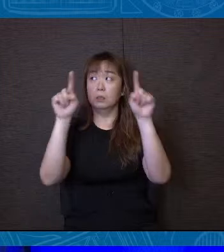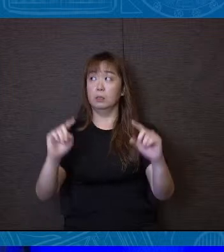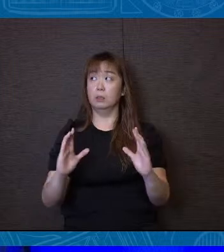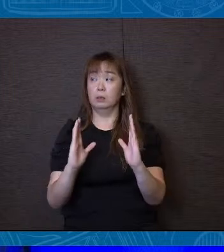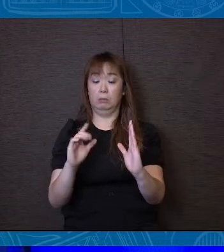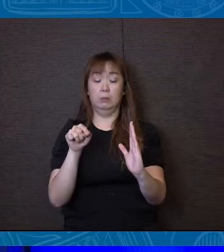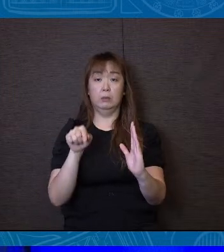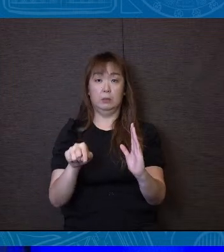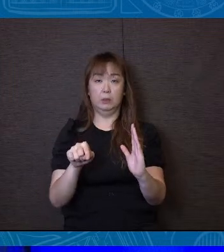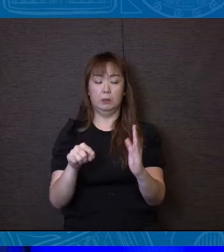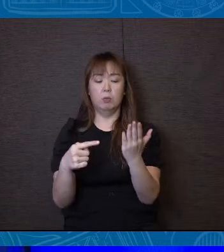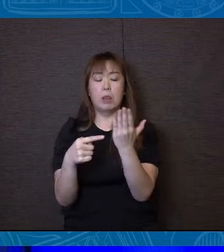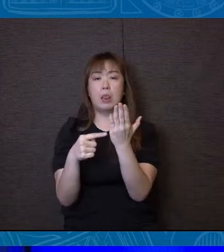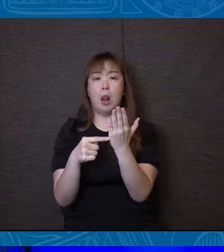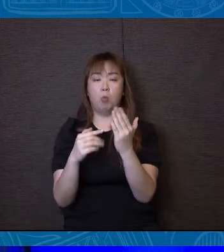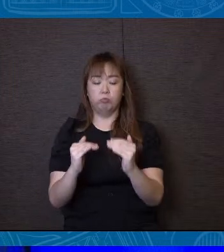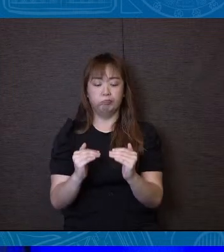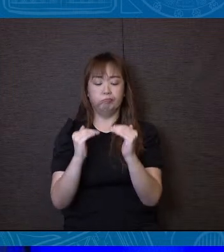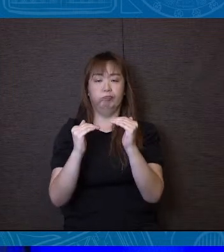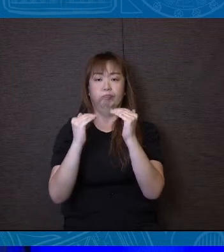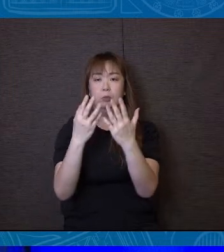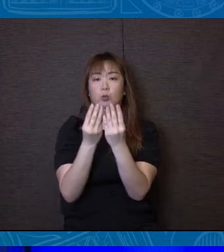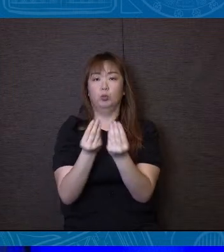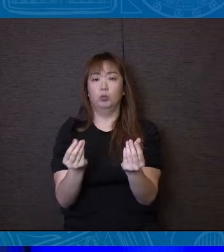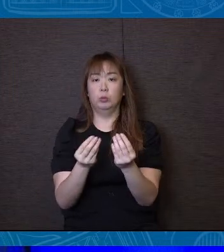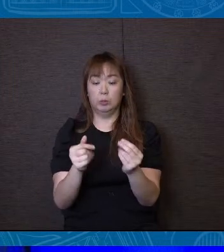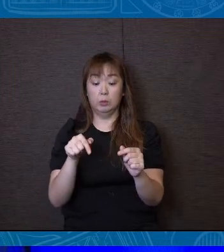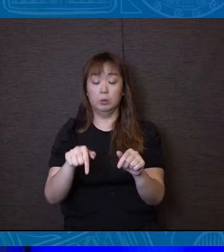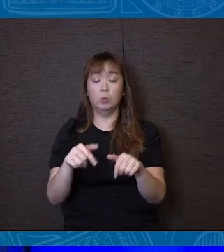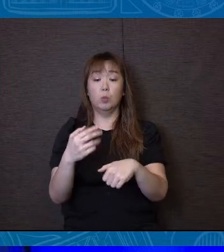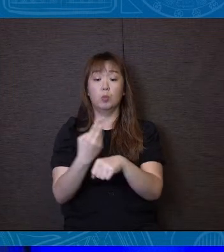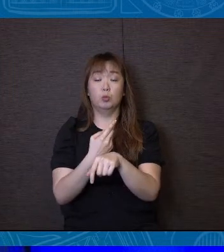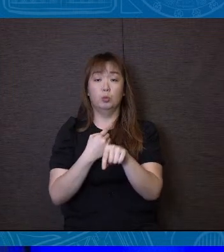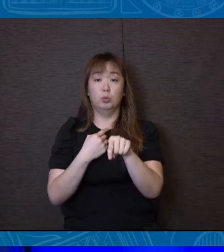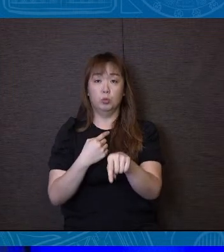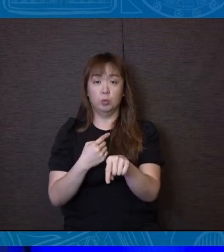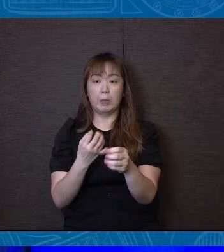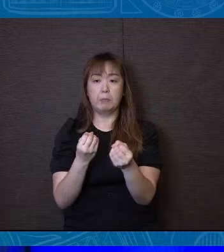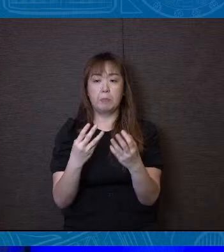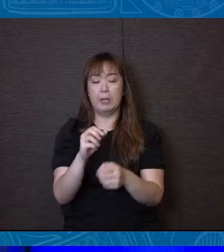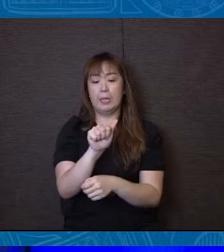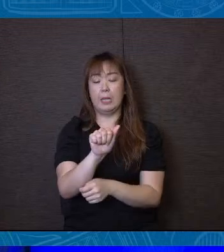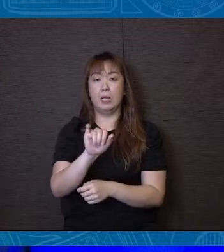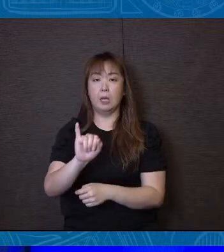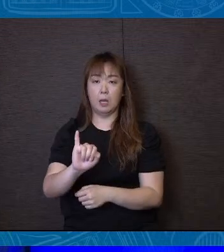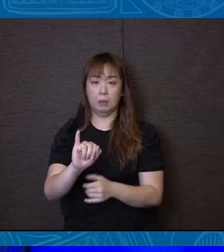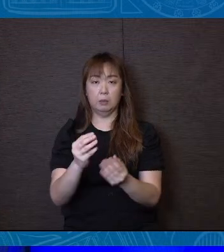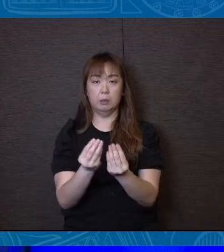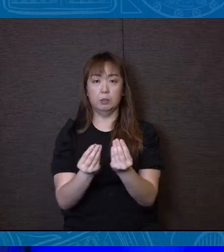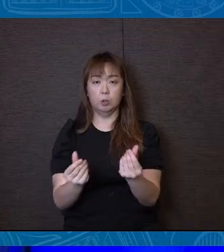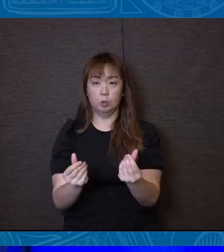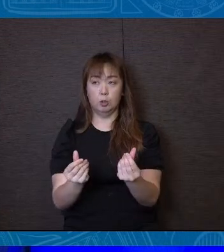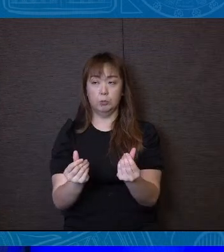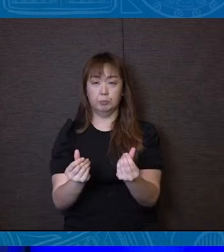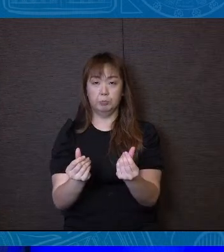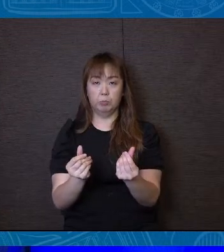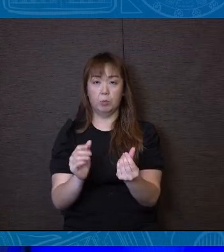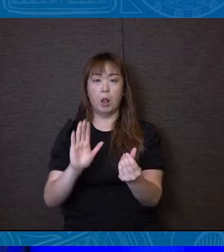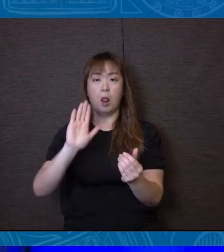use a lot of technological evolutions, and this is where we are using the many of the AI solutions. I will go into the detail as